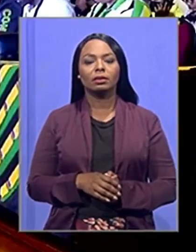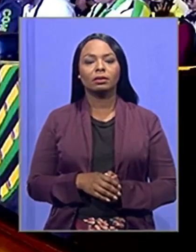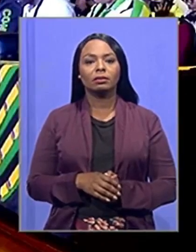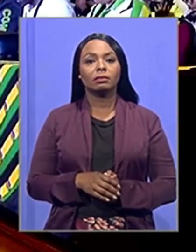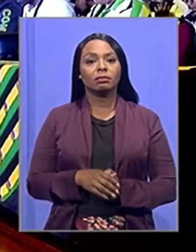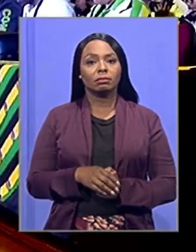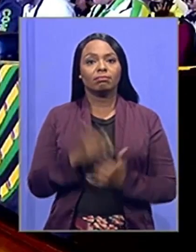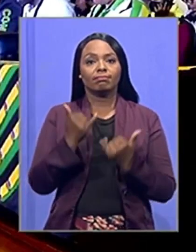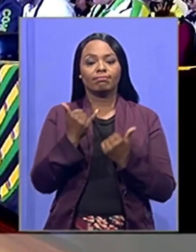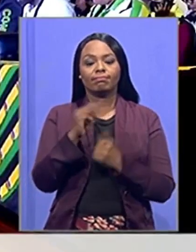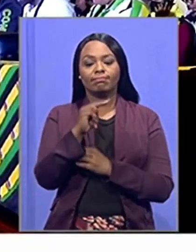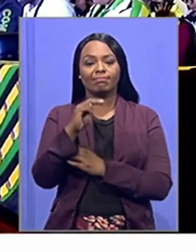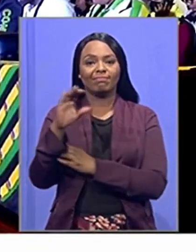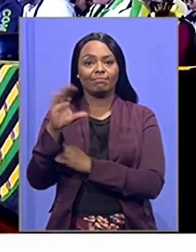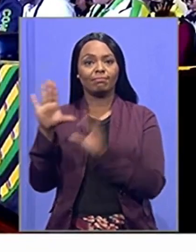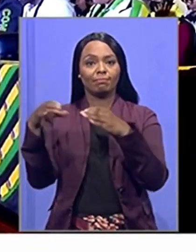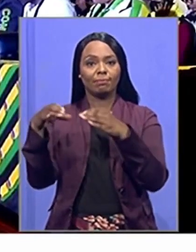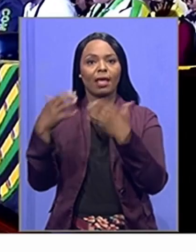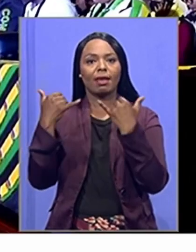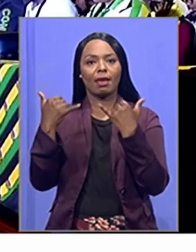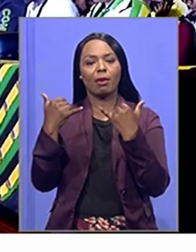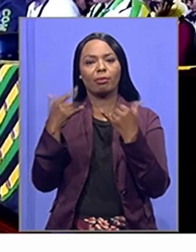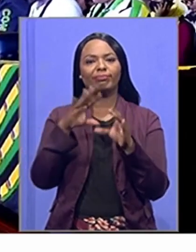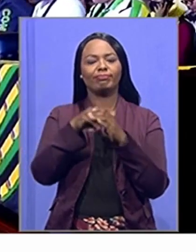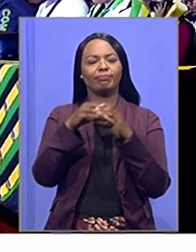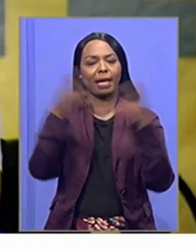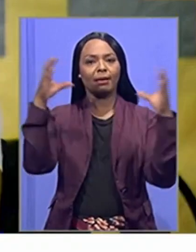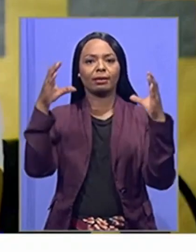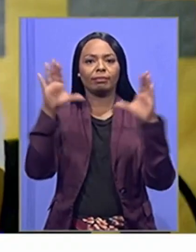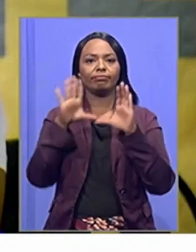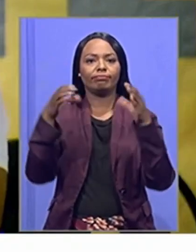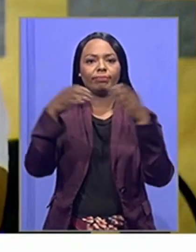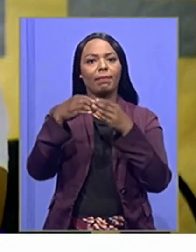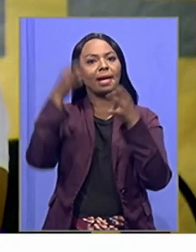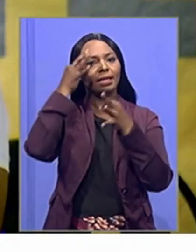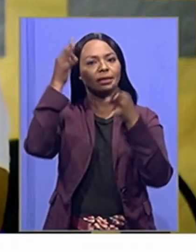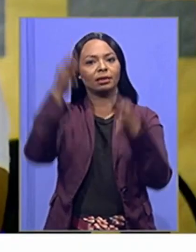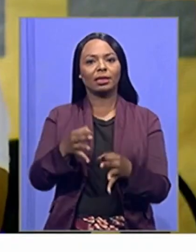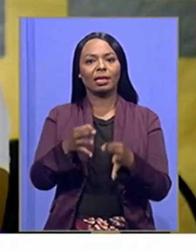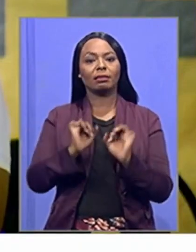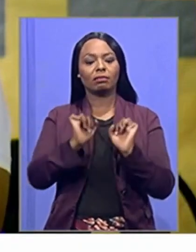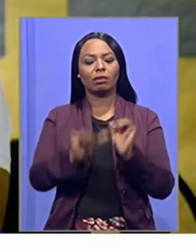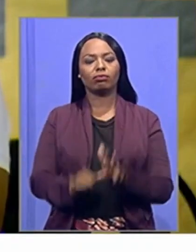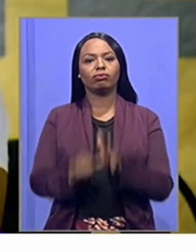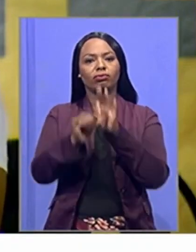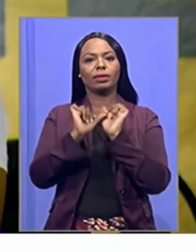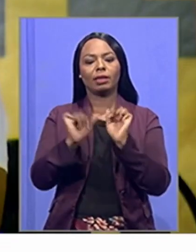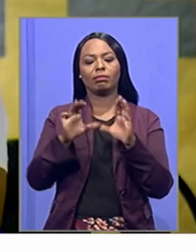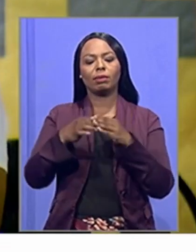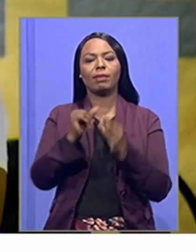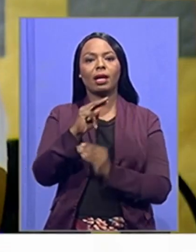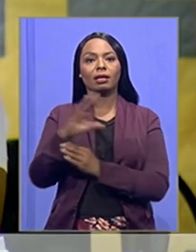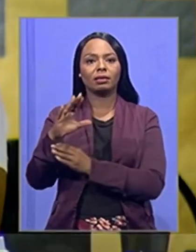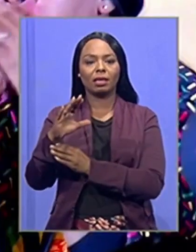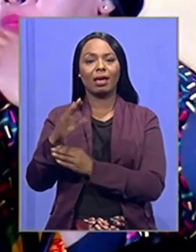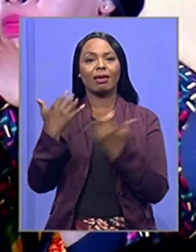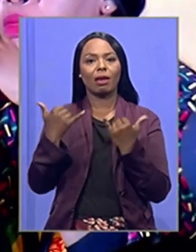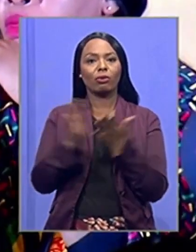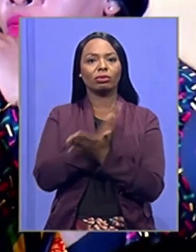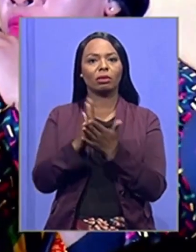Komiting-Khuduthamaga ya bosechaba NEC ke lephata le legolo leo le tsayang ditshwetso tse di botlhokwa tsa lekoko. Mme le